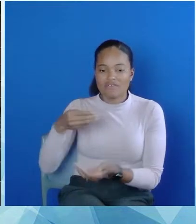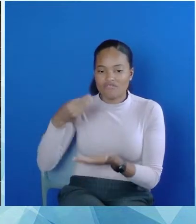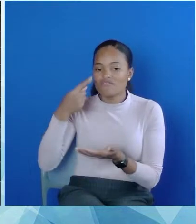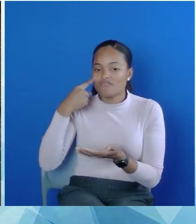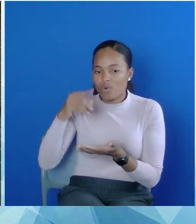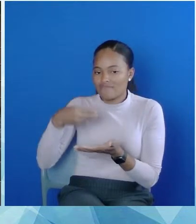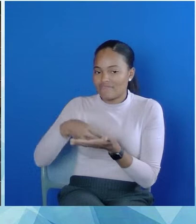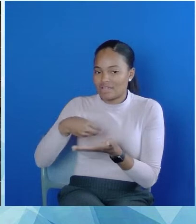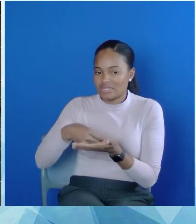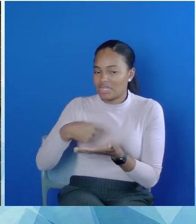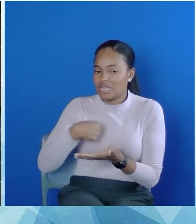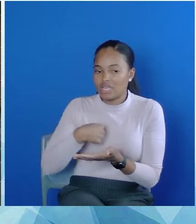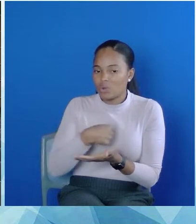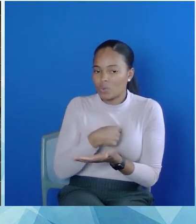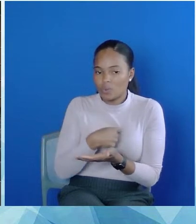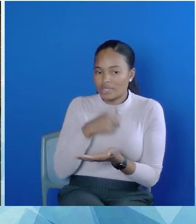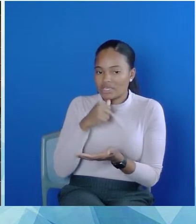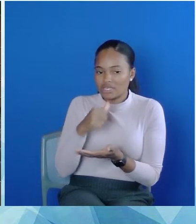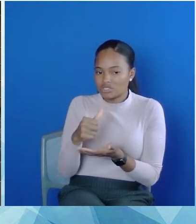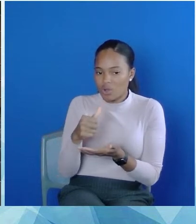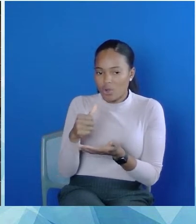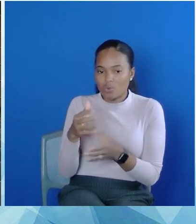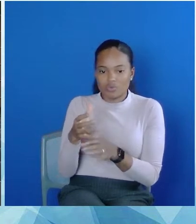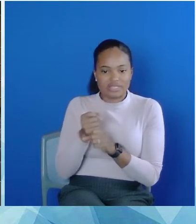why we're requesting the change.